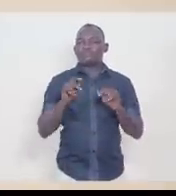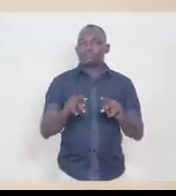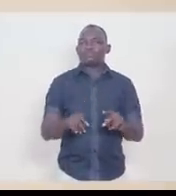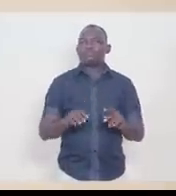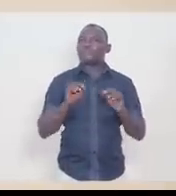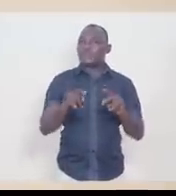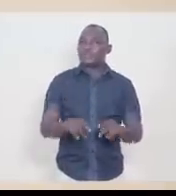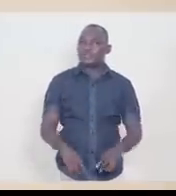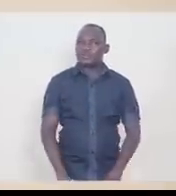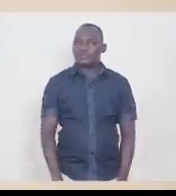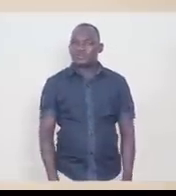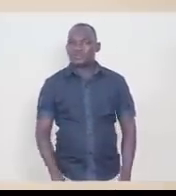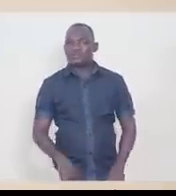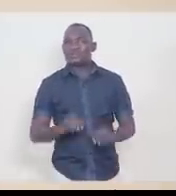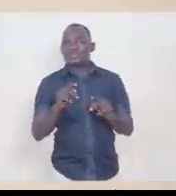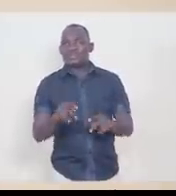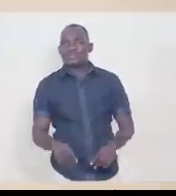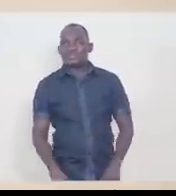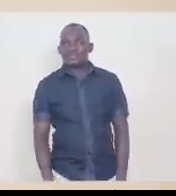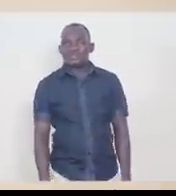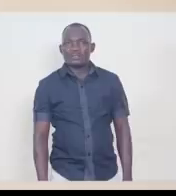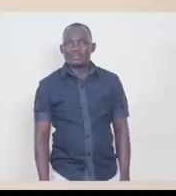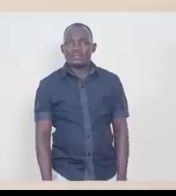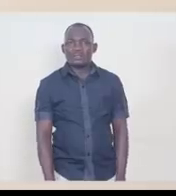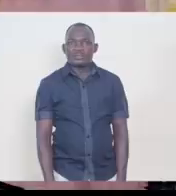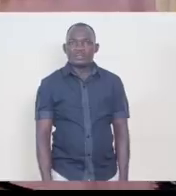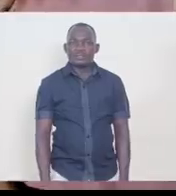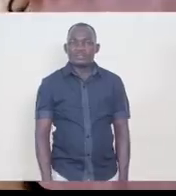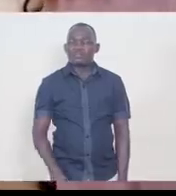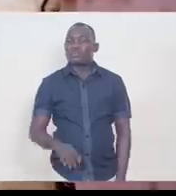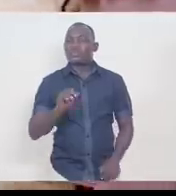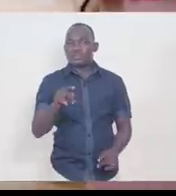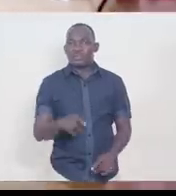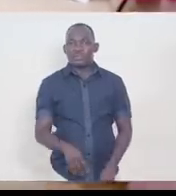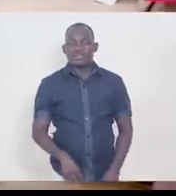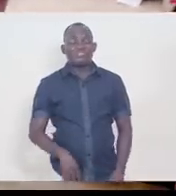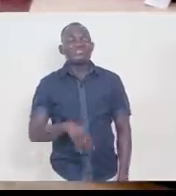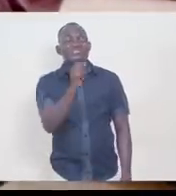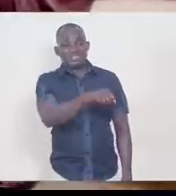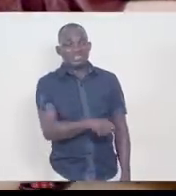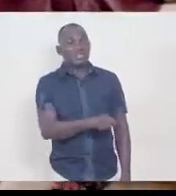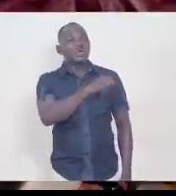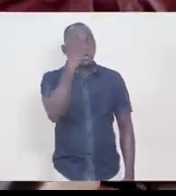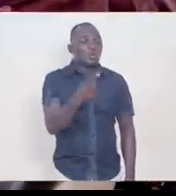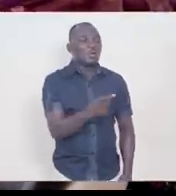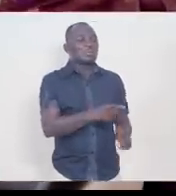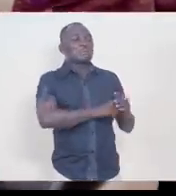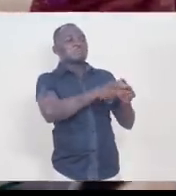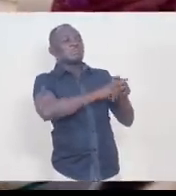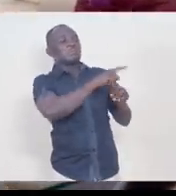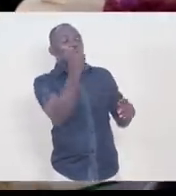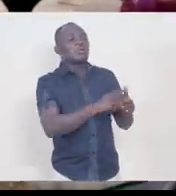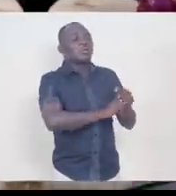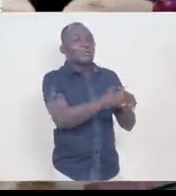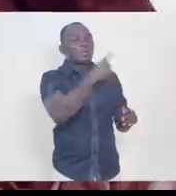You know what? I'm tired. I'm going to get some rest. As usual, always running. Running away,